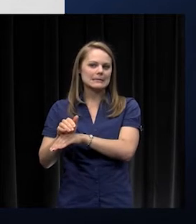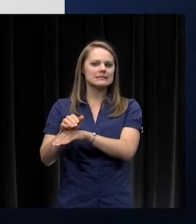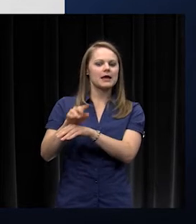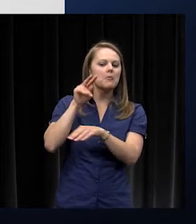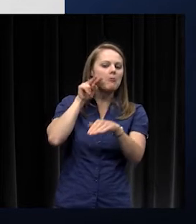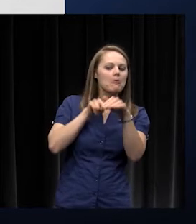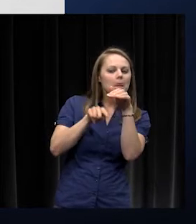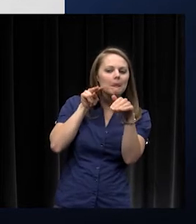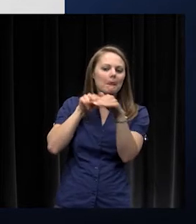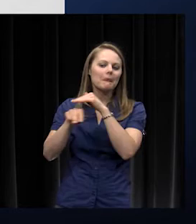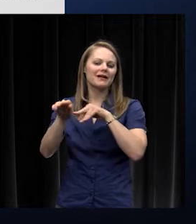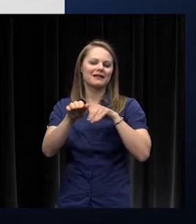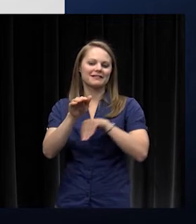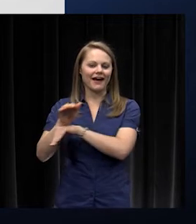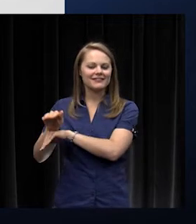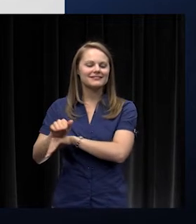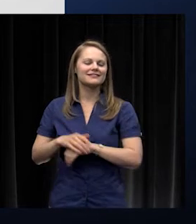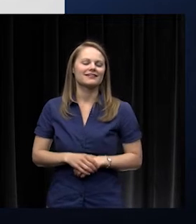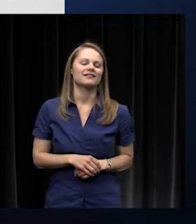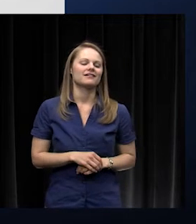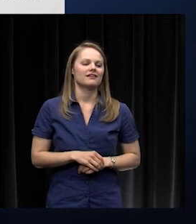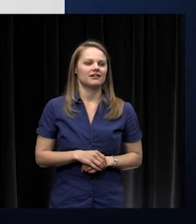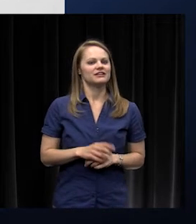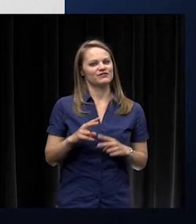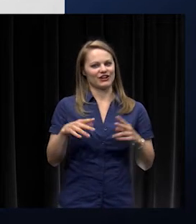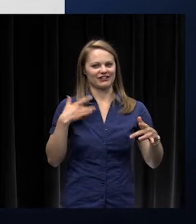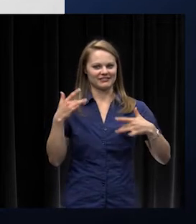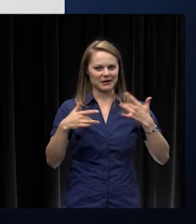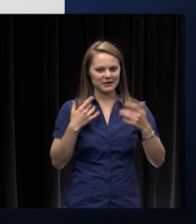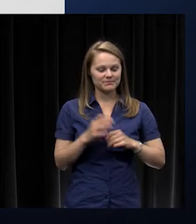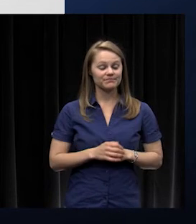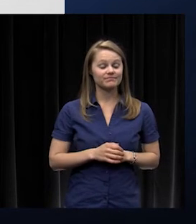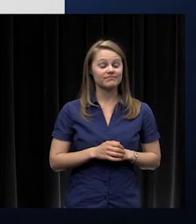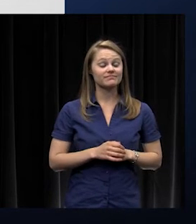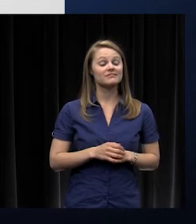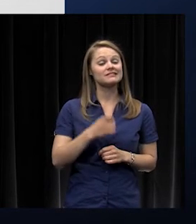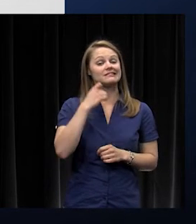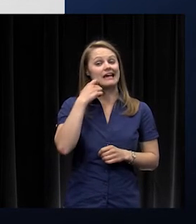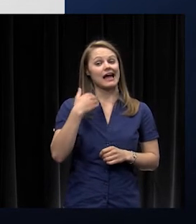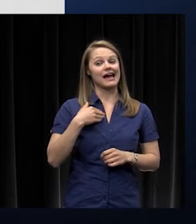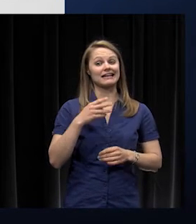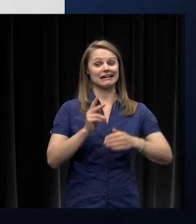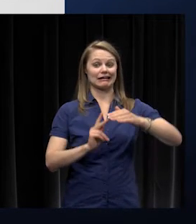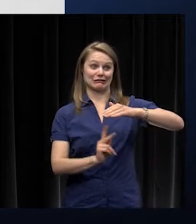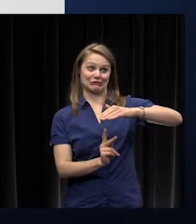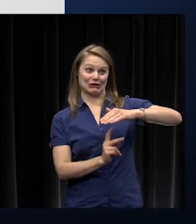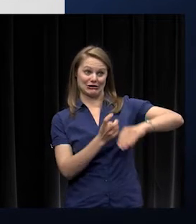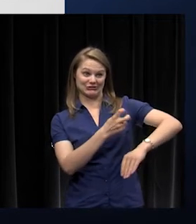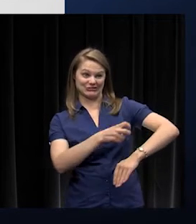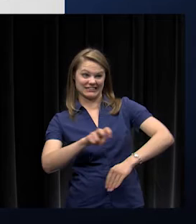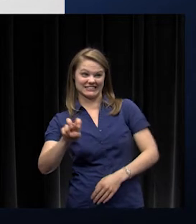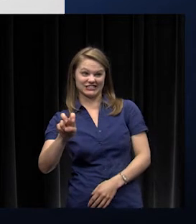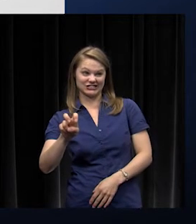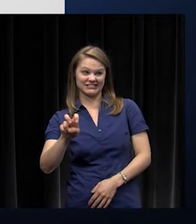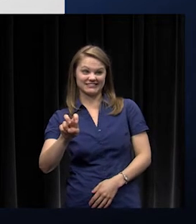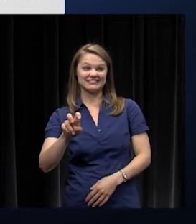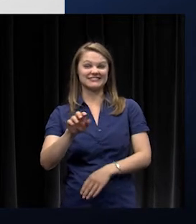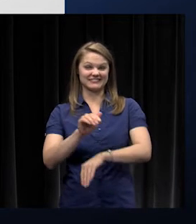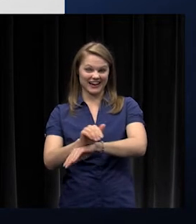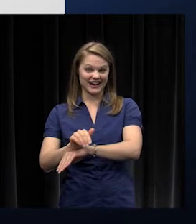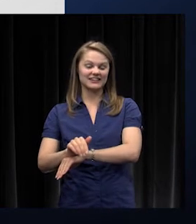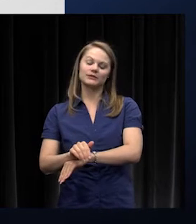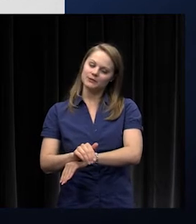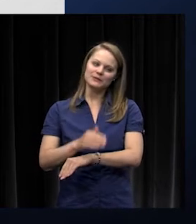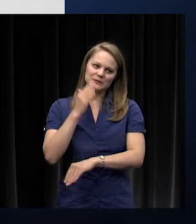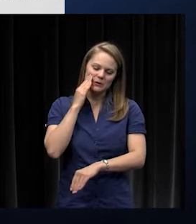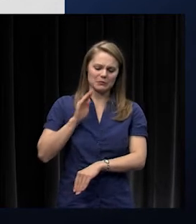district. We've had things such as kindergarten transition opportunities, because you know those little young people are very important to their